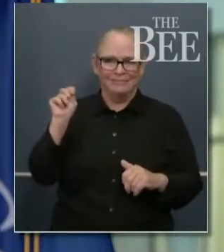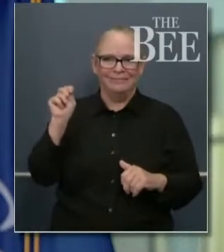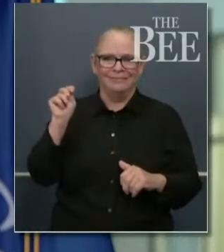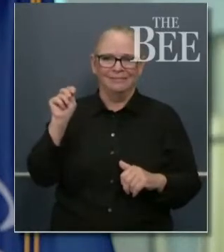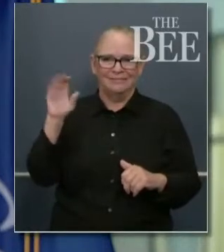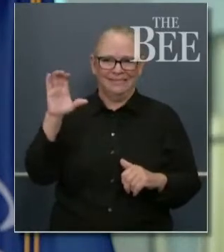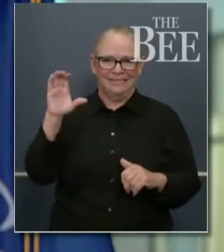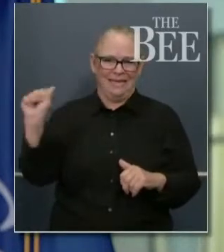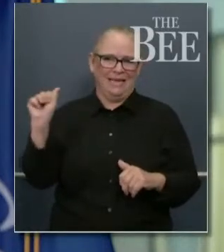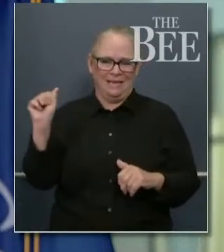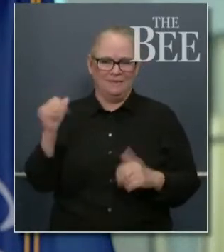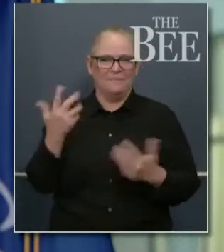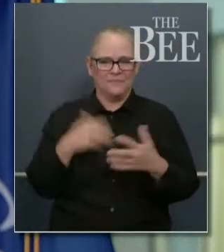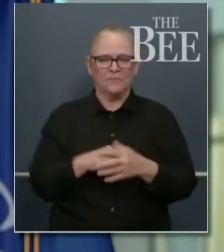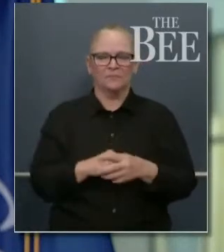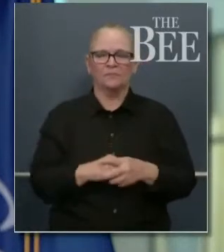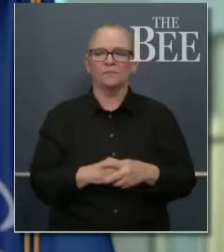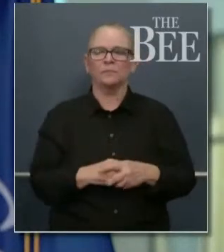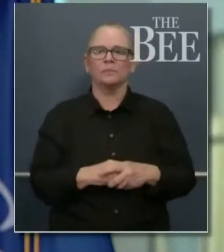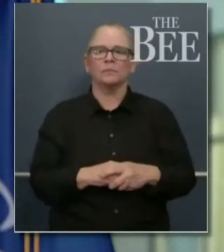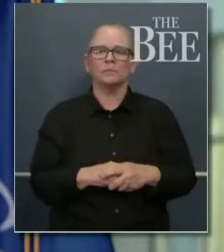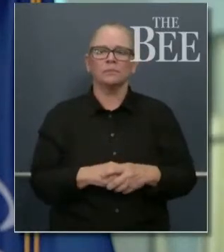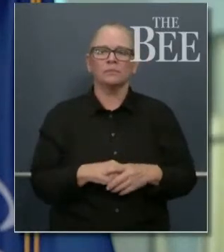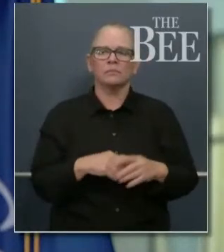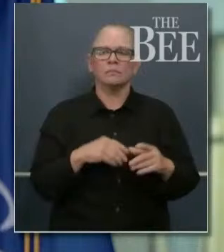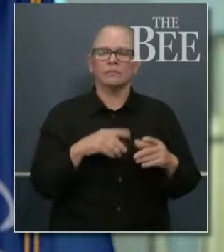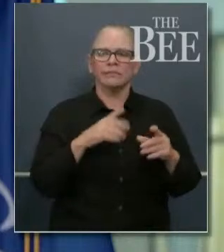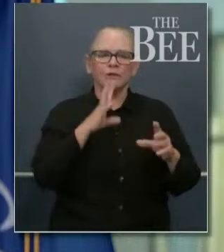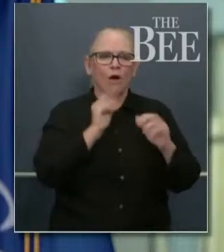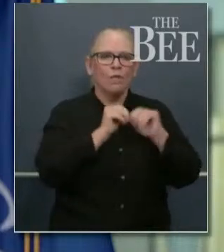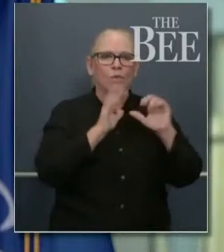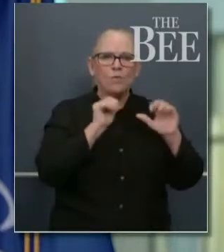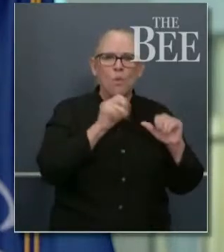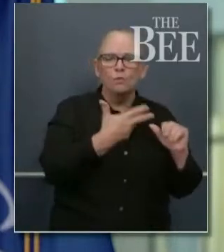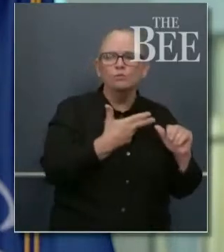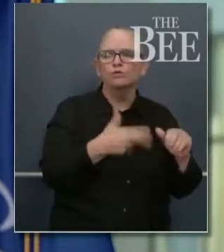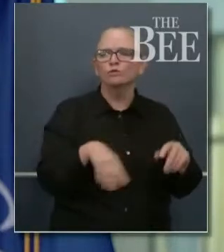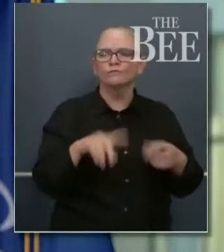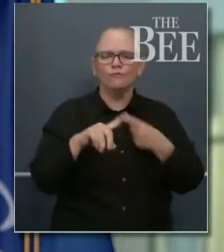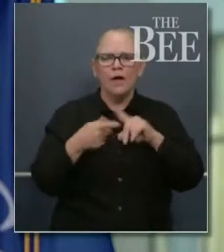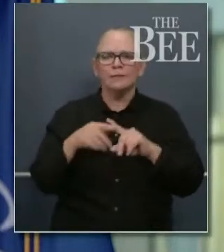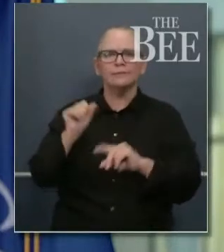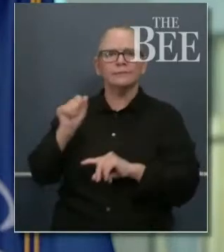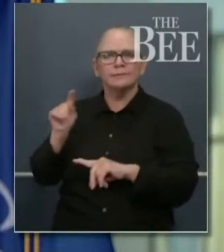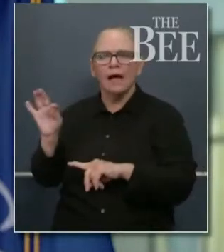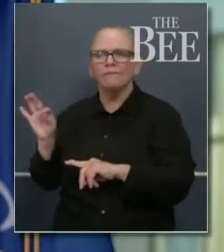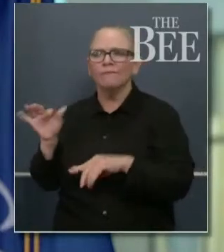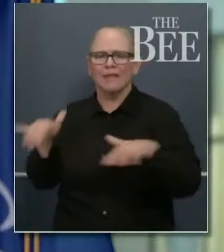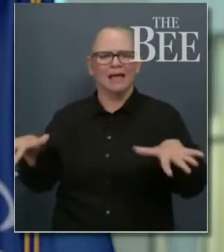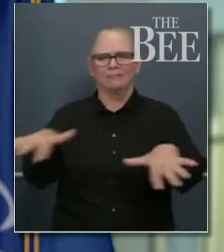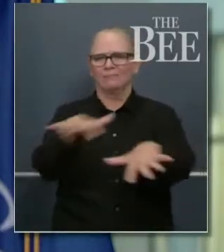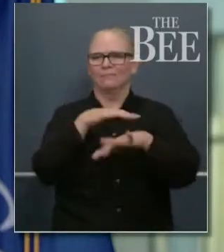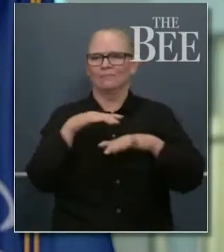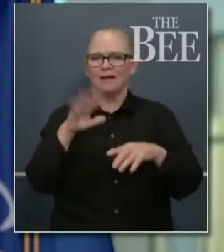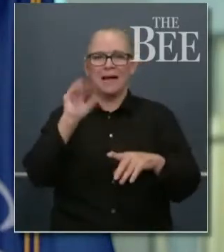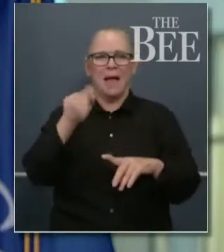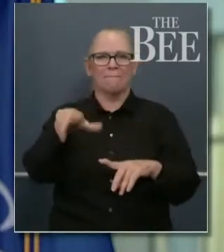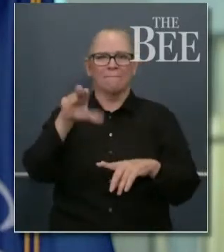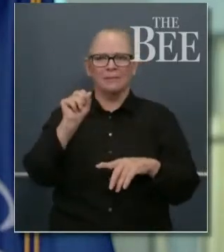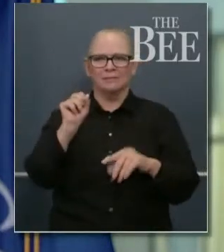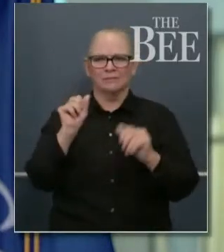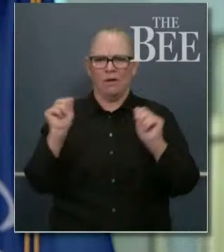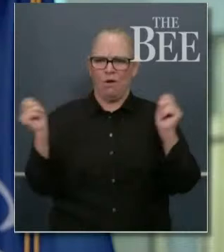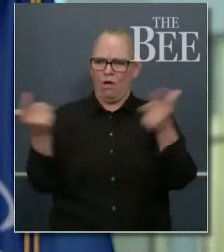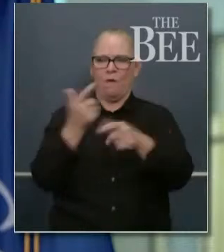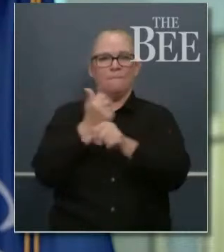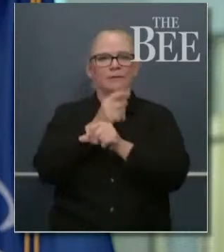to keep the coaching staff and friends and families safe, and to keep the larger campus community safe. Remember, these are student